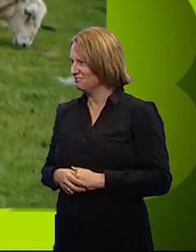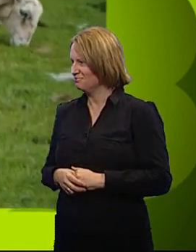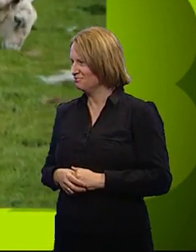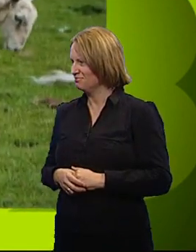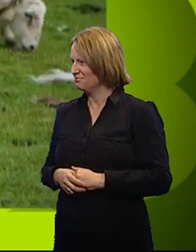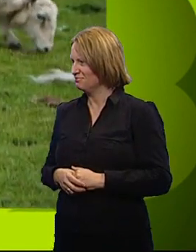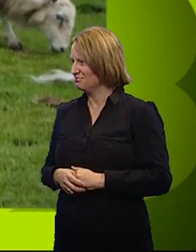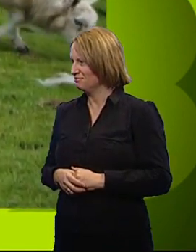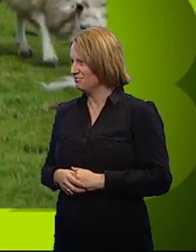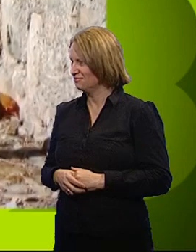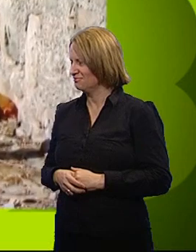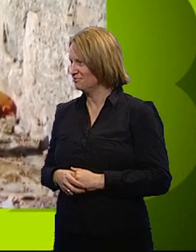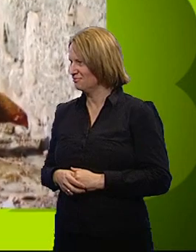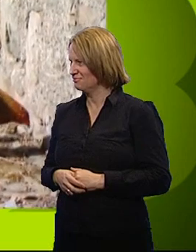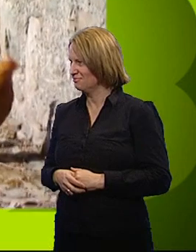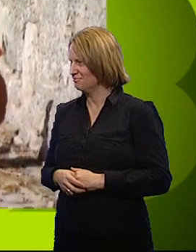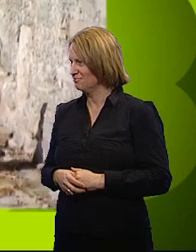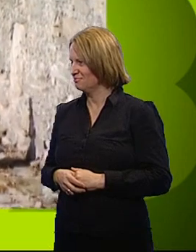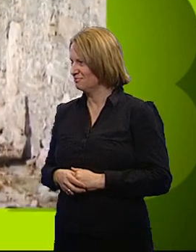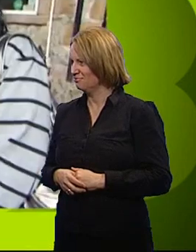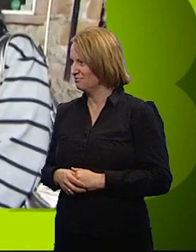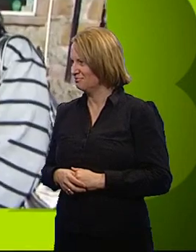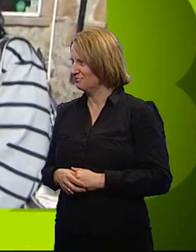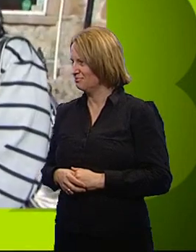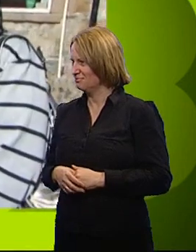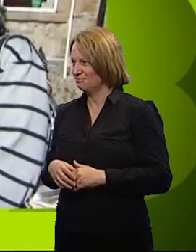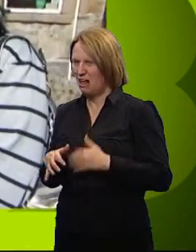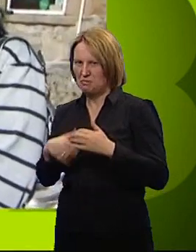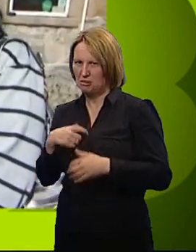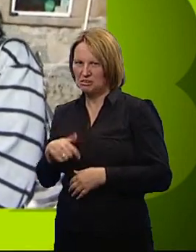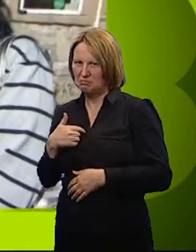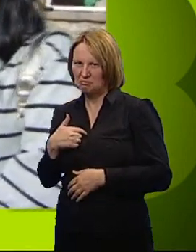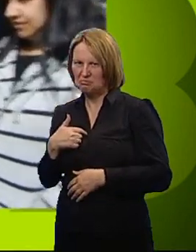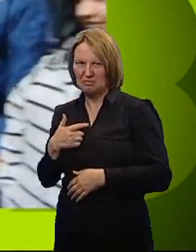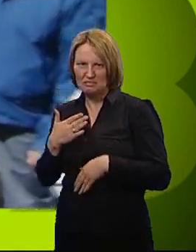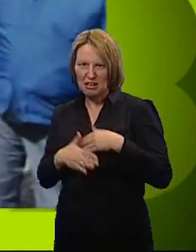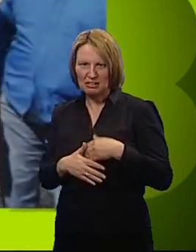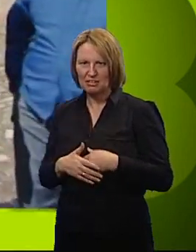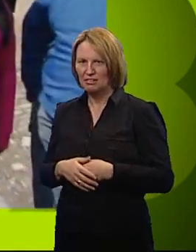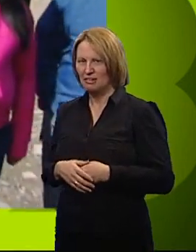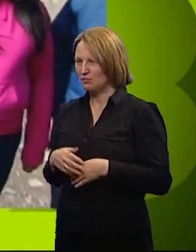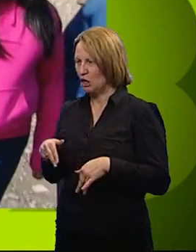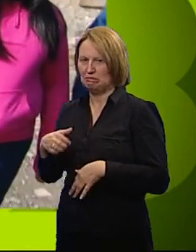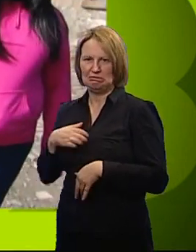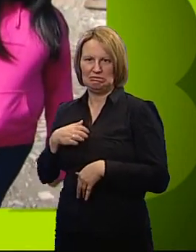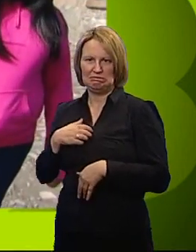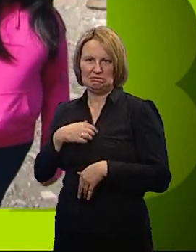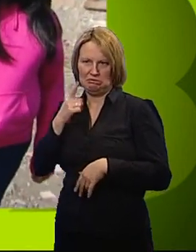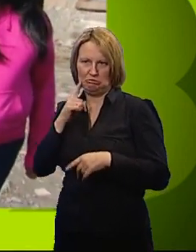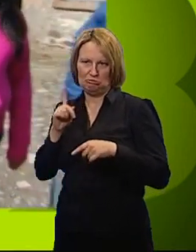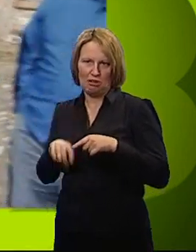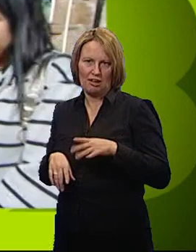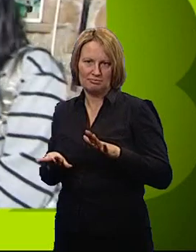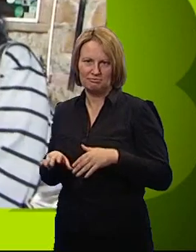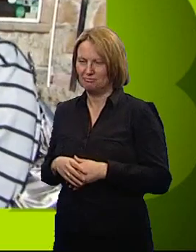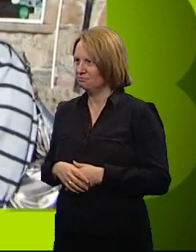liking. You know, I'm not an animal person or a goldfish person. You've never tried it, though. And a dog. I have a dog phobia as